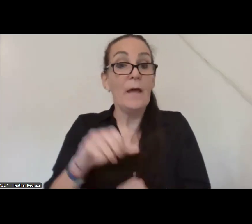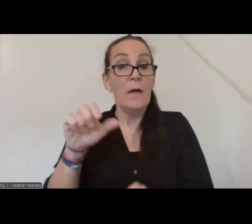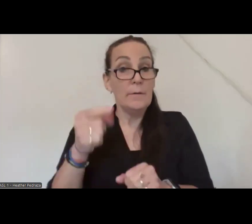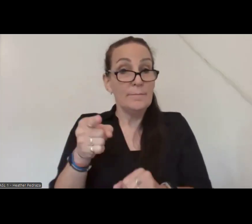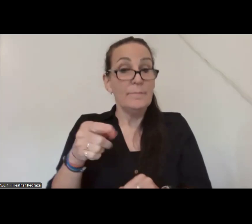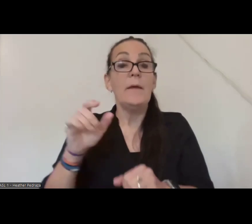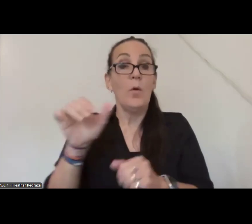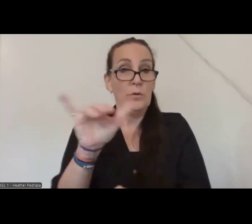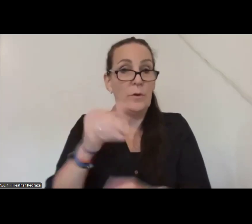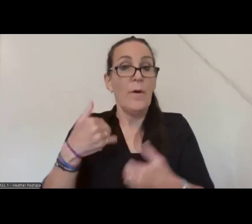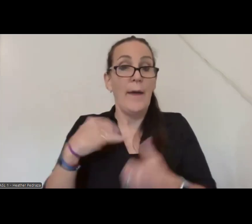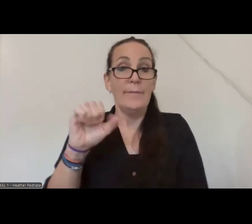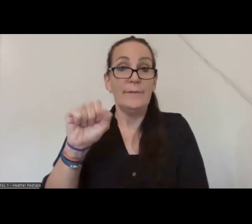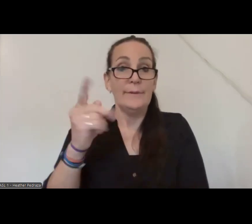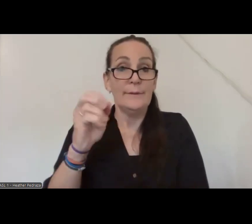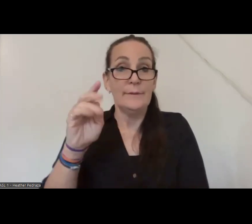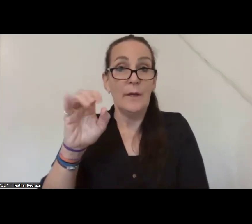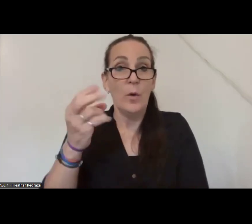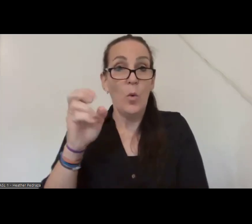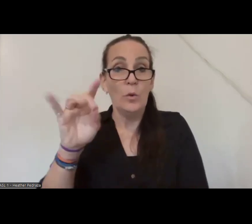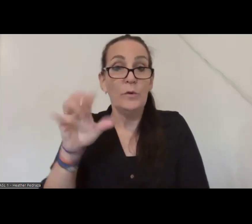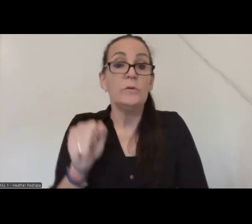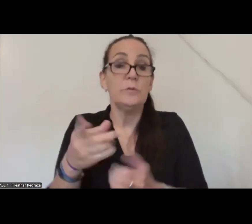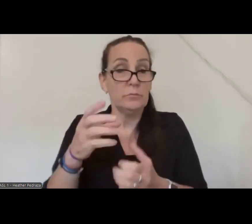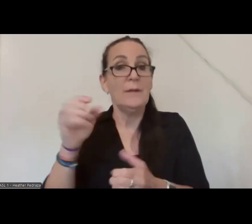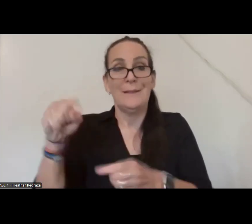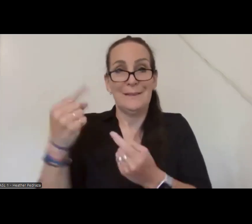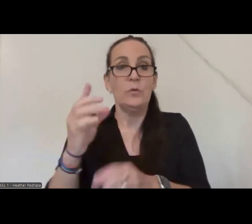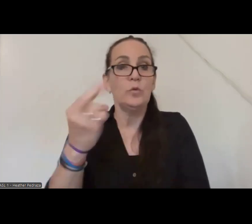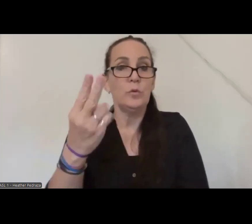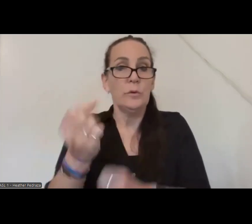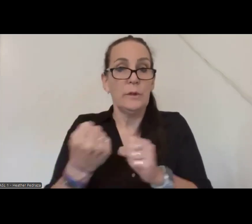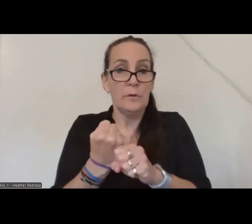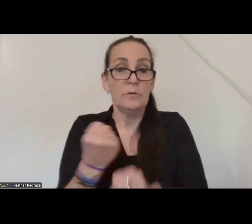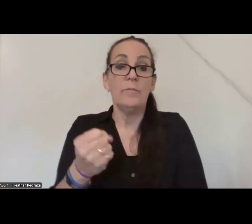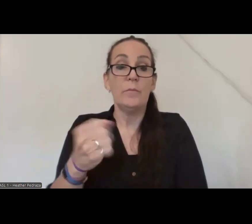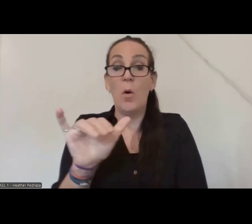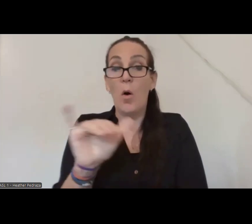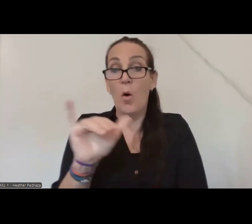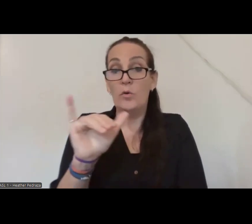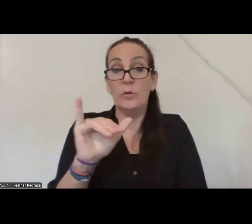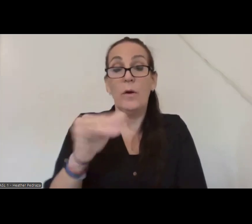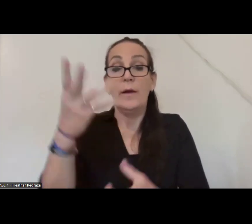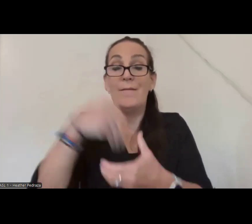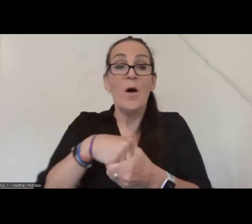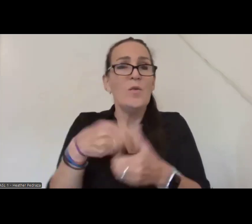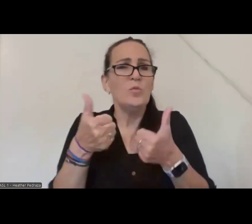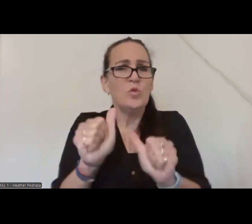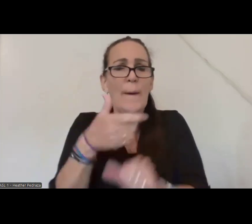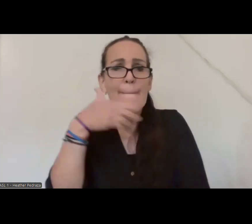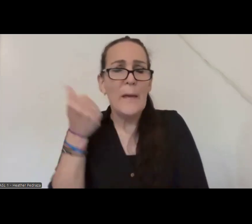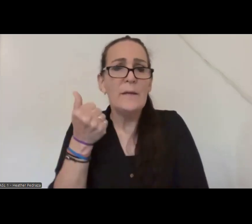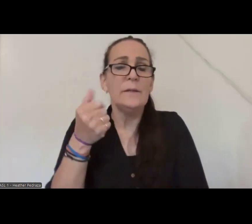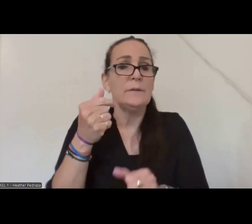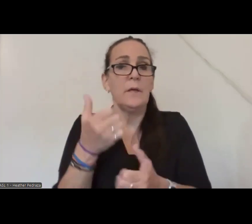key goals last year, including but not limited to making progress to reduce chronic homelessness by